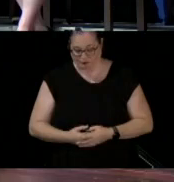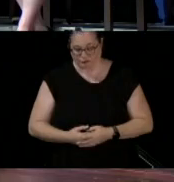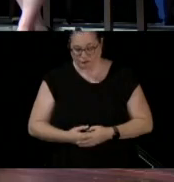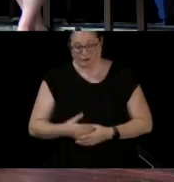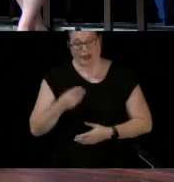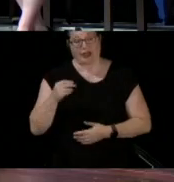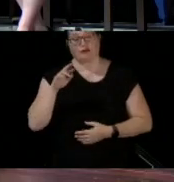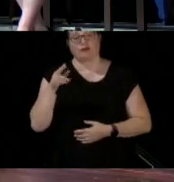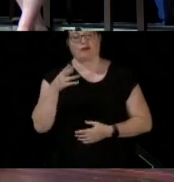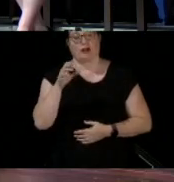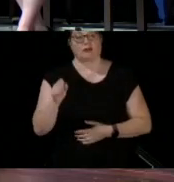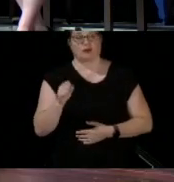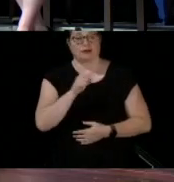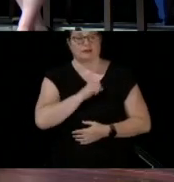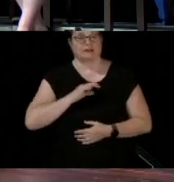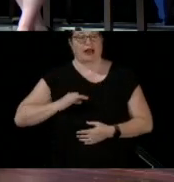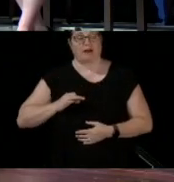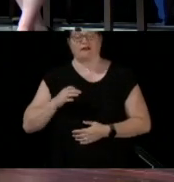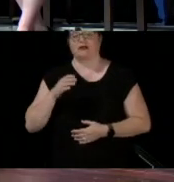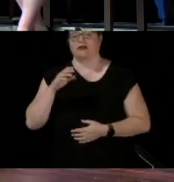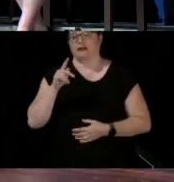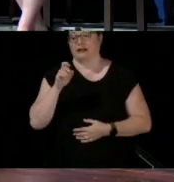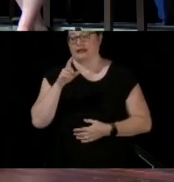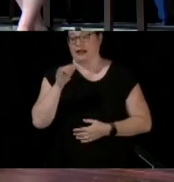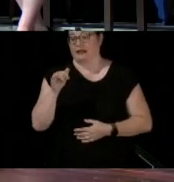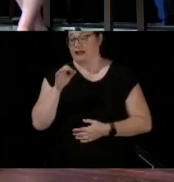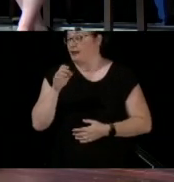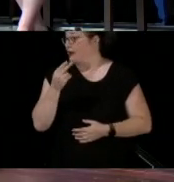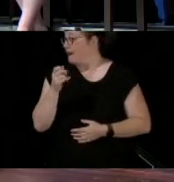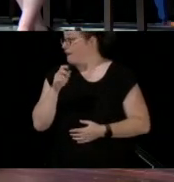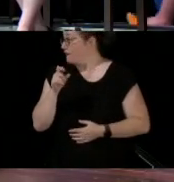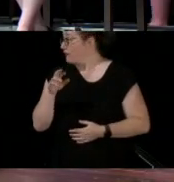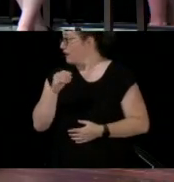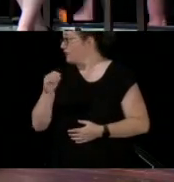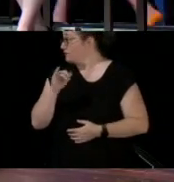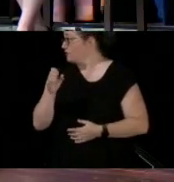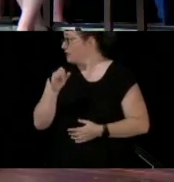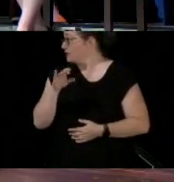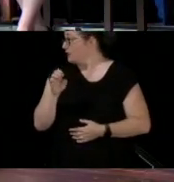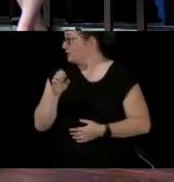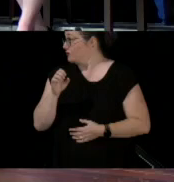And River Hill High School staff members, Ms. Callie Casper and Mr. Jesse Childress.